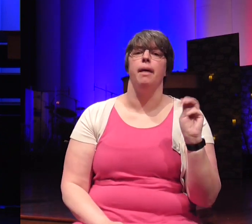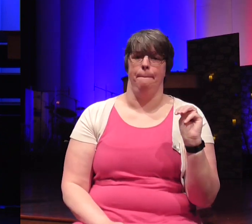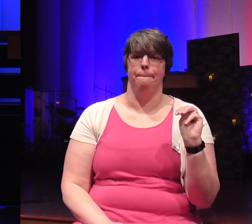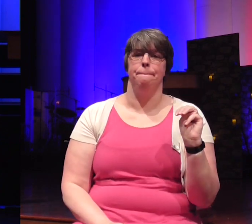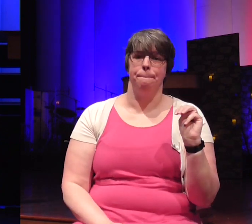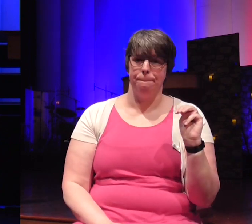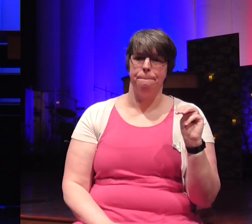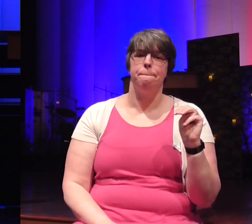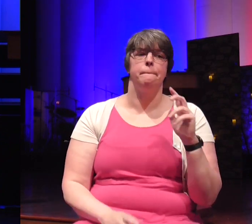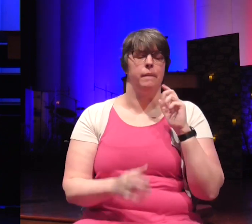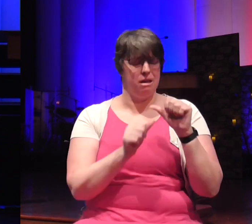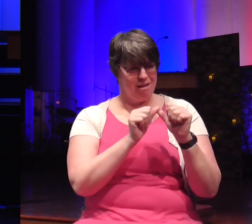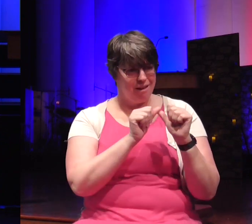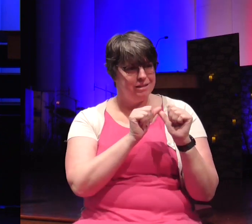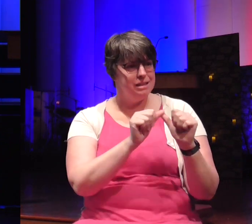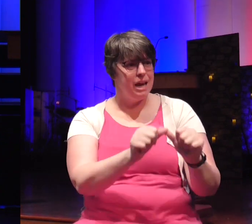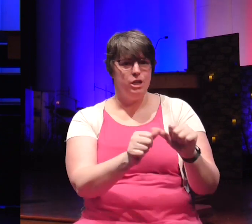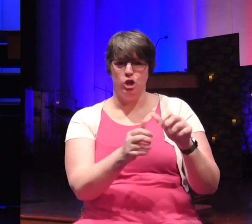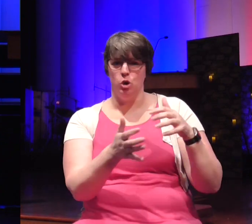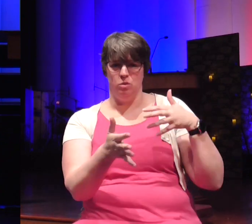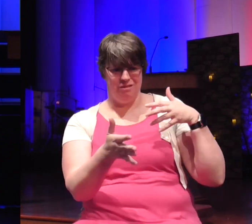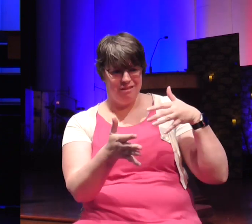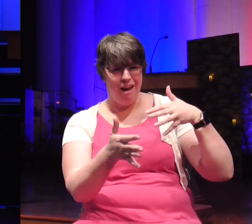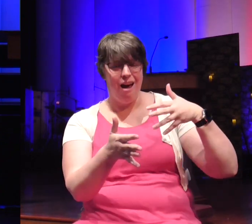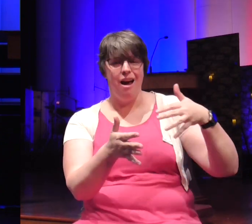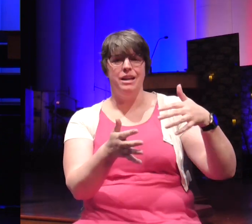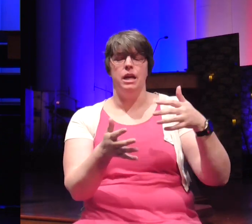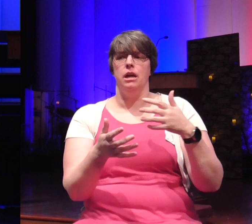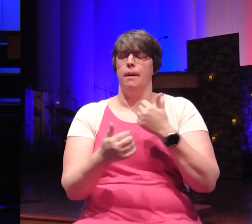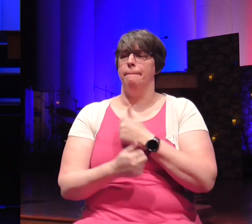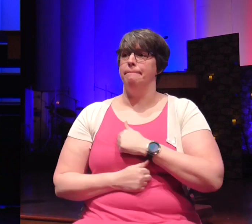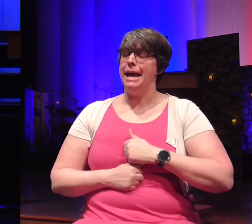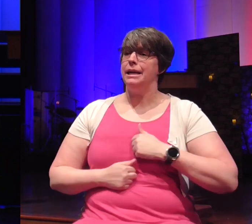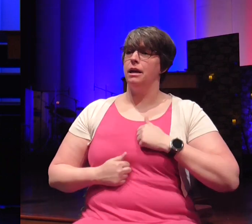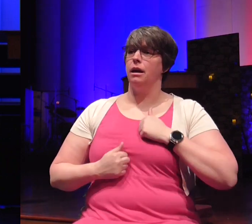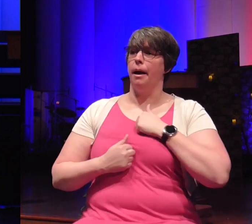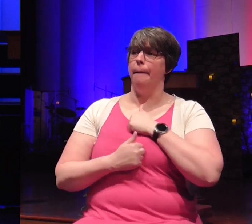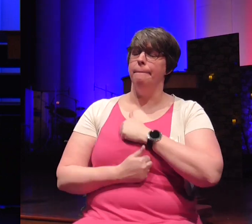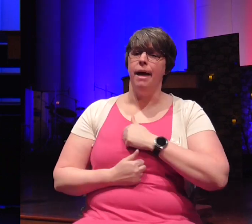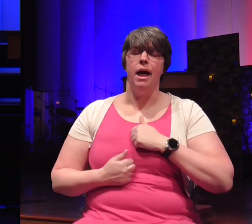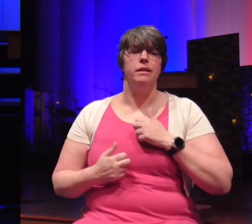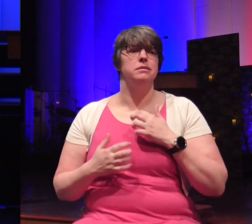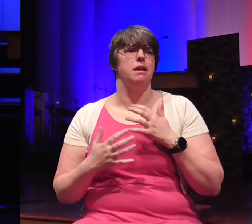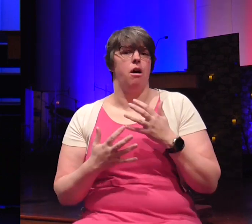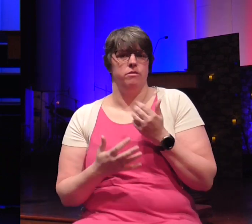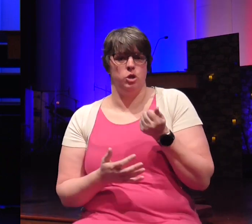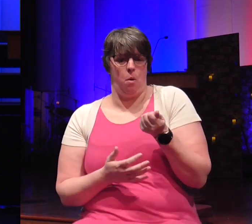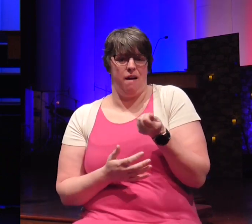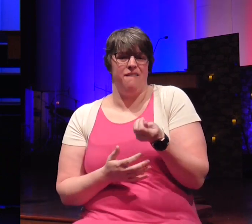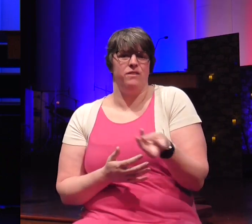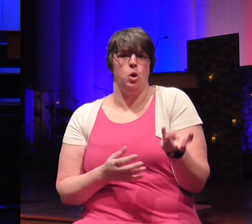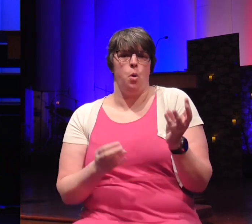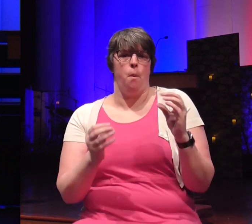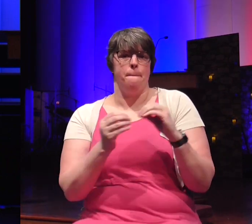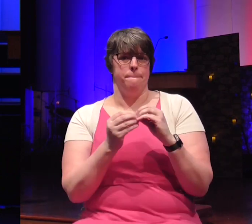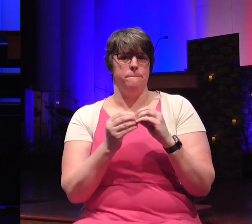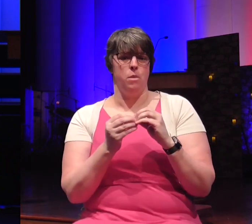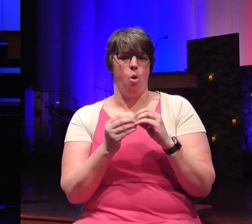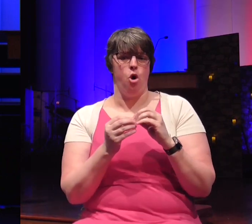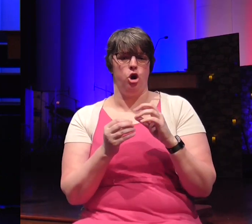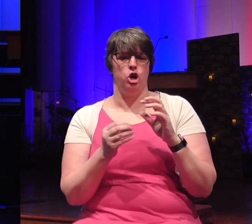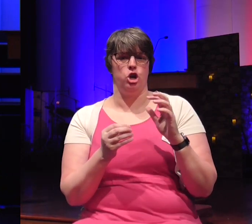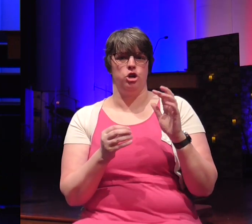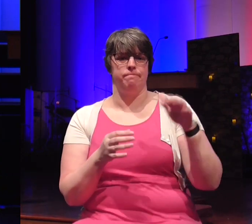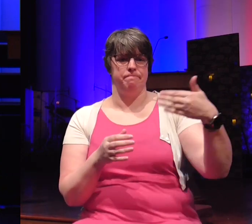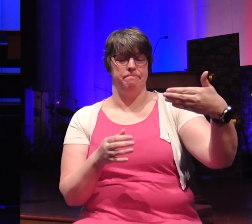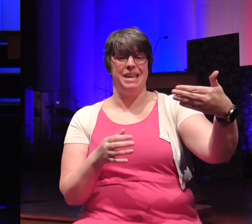And he continued his deepening and his healing, making amends where he could. For a couple of years, a couple of terms, he served as